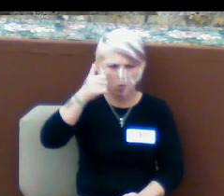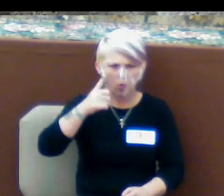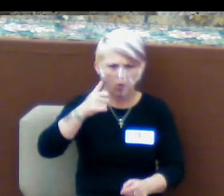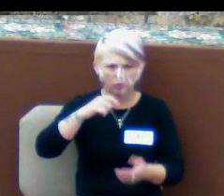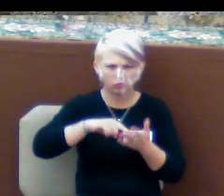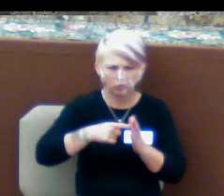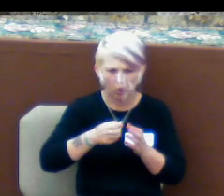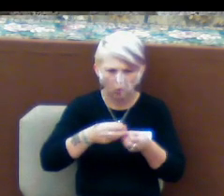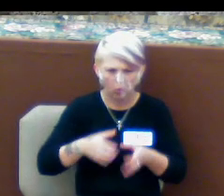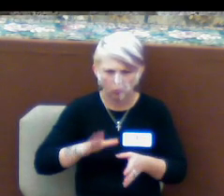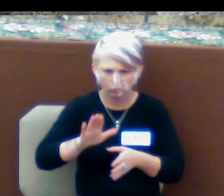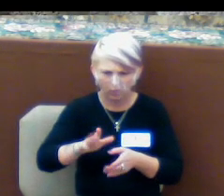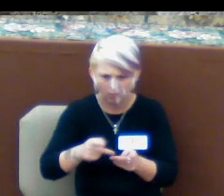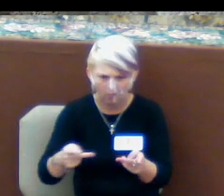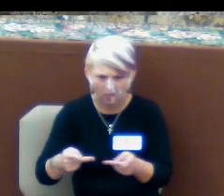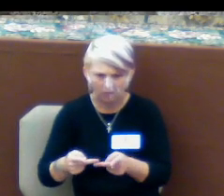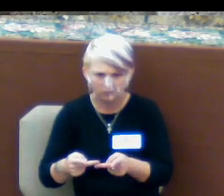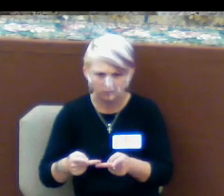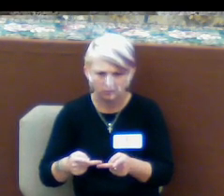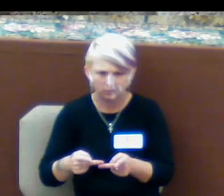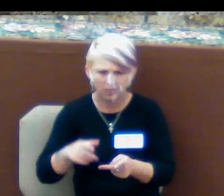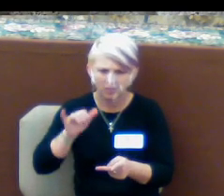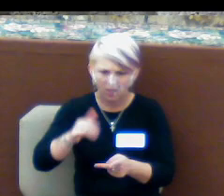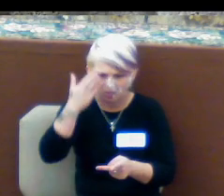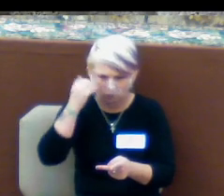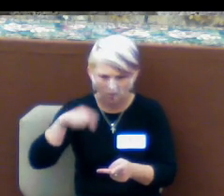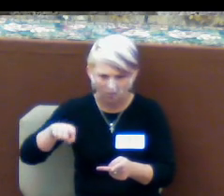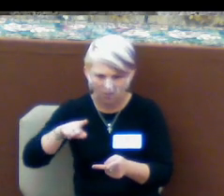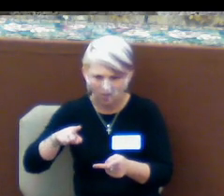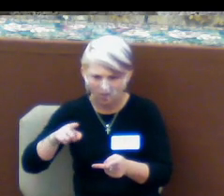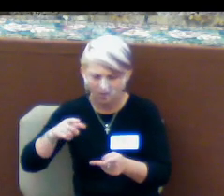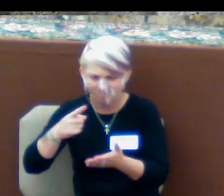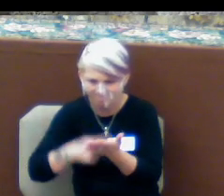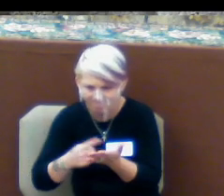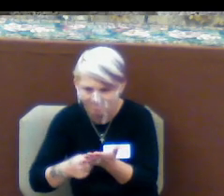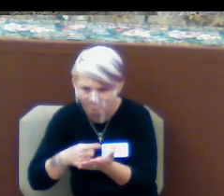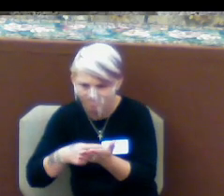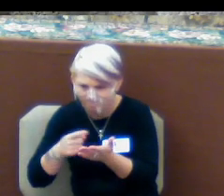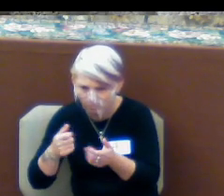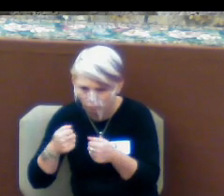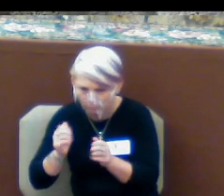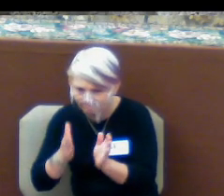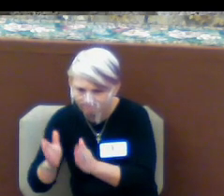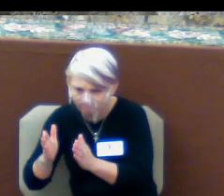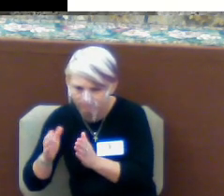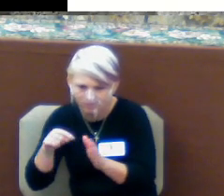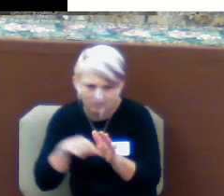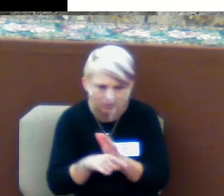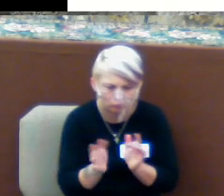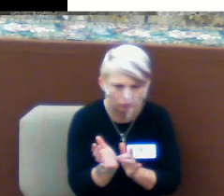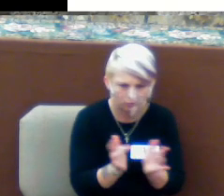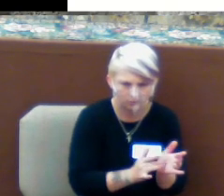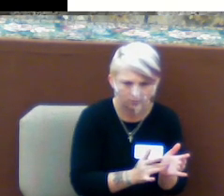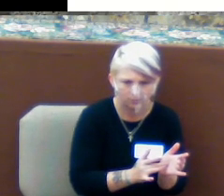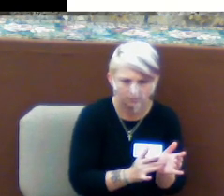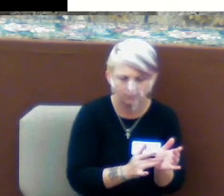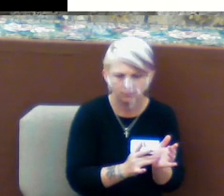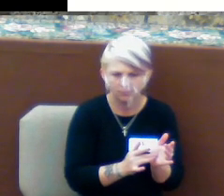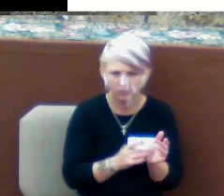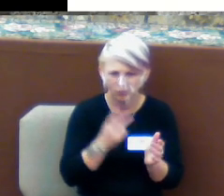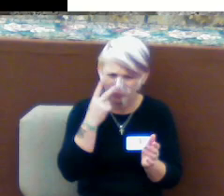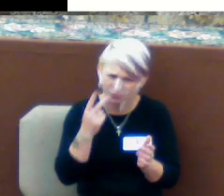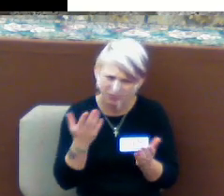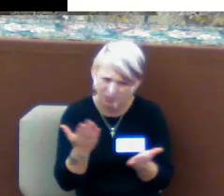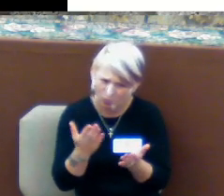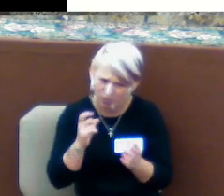lose their place. That's why they gathered to plot and prepare for Jesus' death. Do you see what